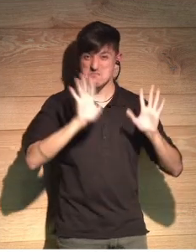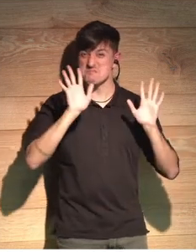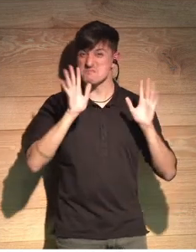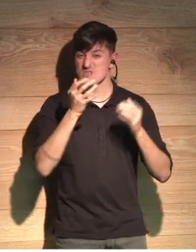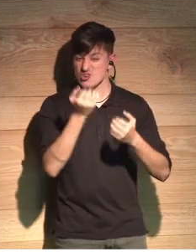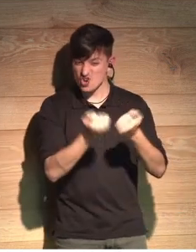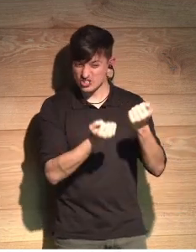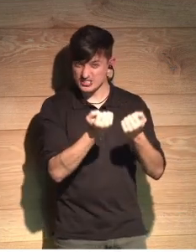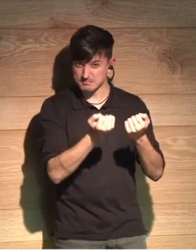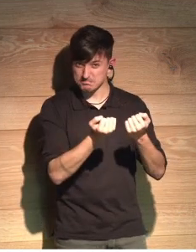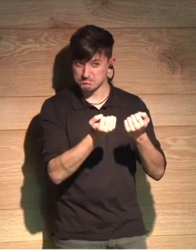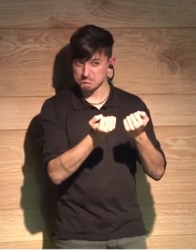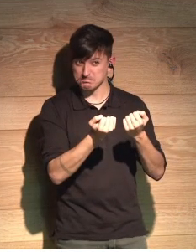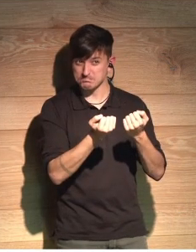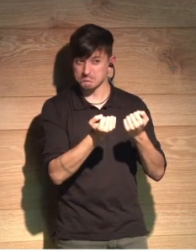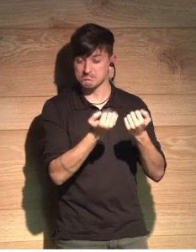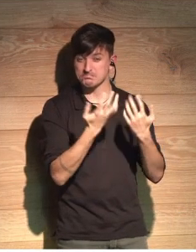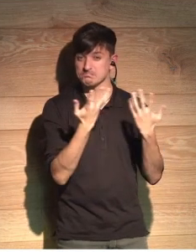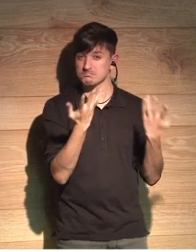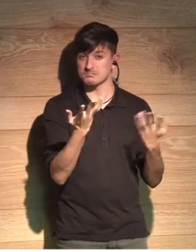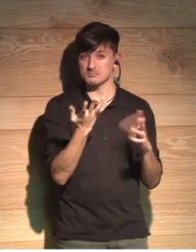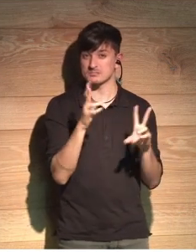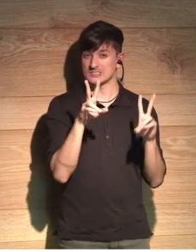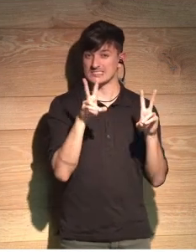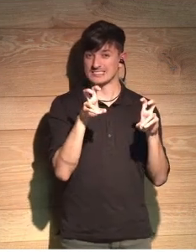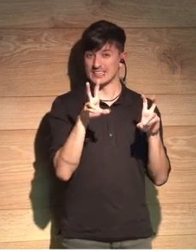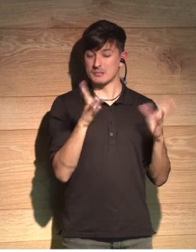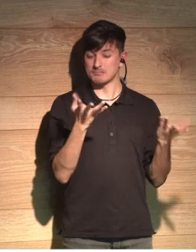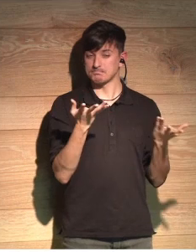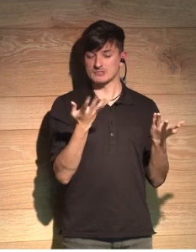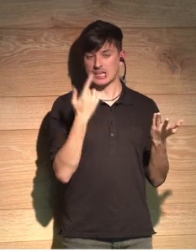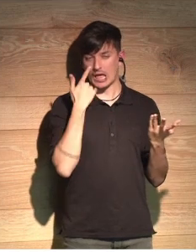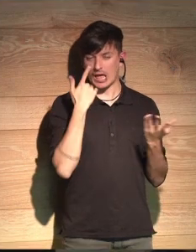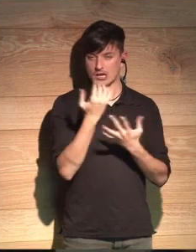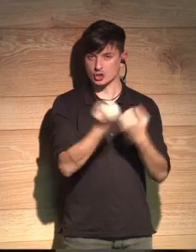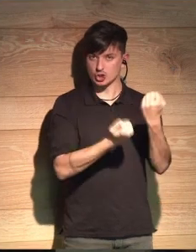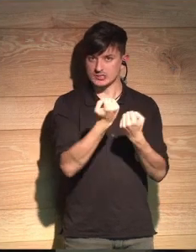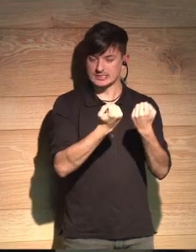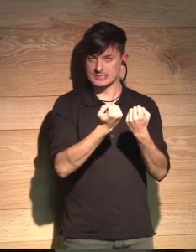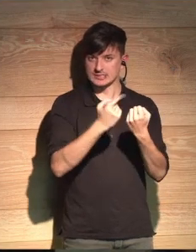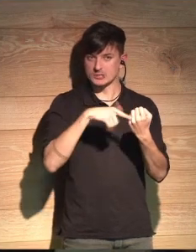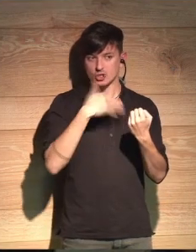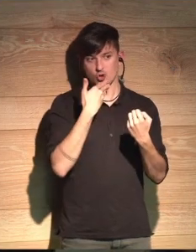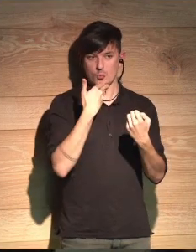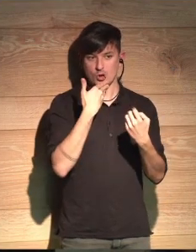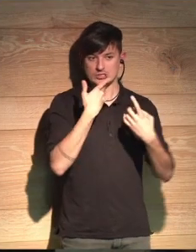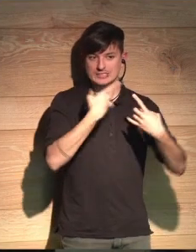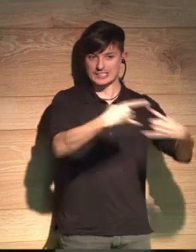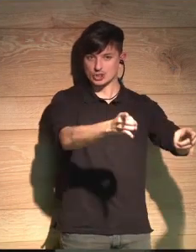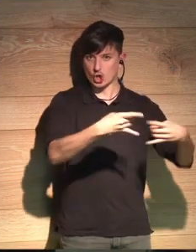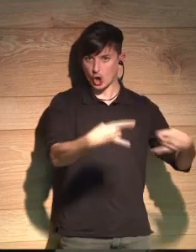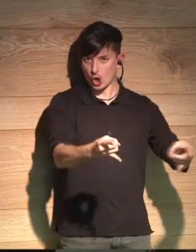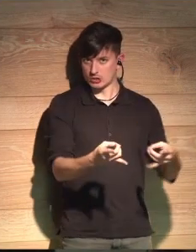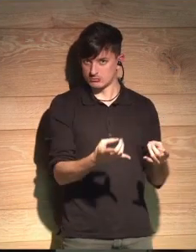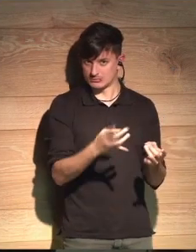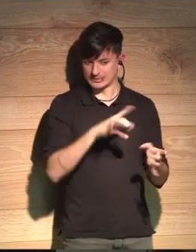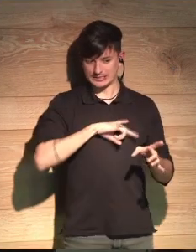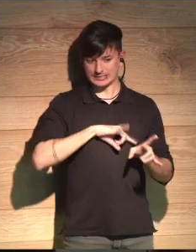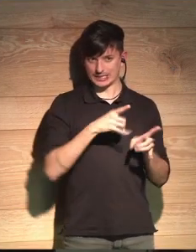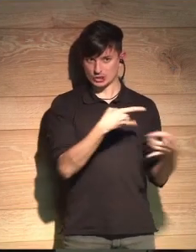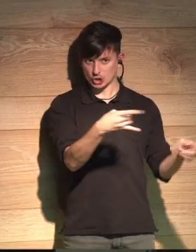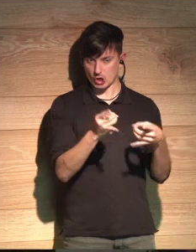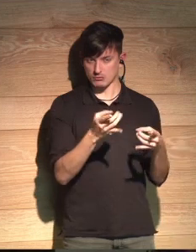back position, but actually the car itself is becoming like a big sensor. An average car today collects data about around 2,000